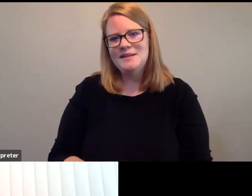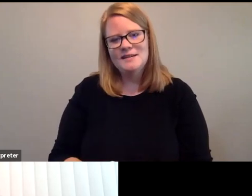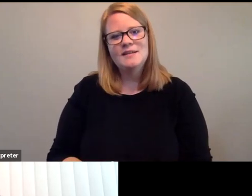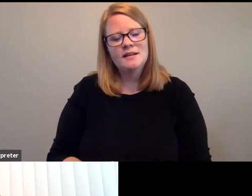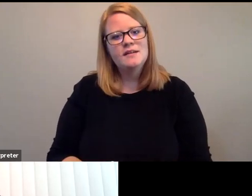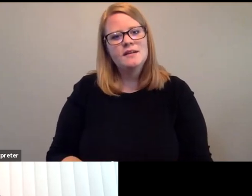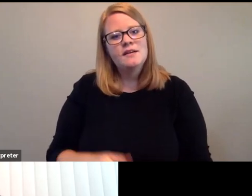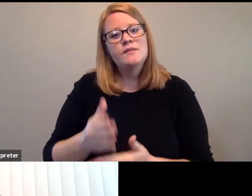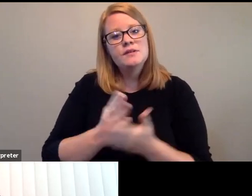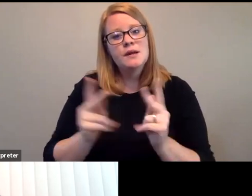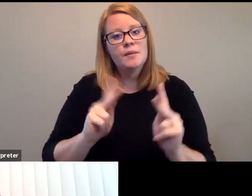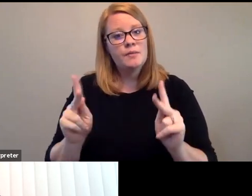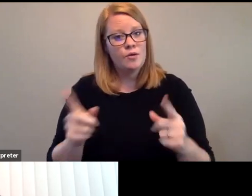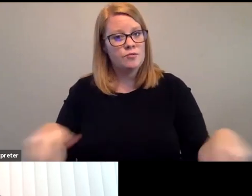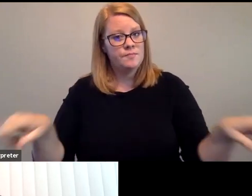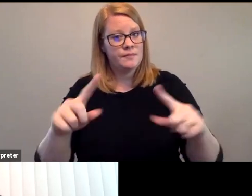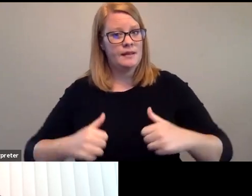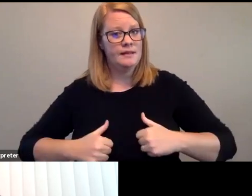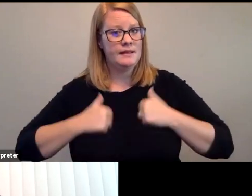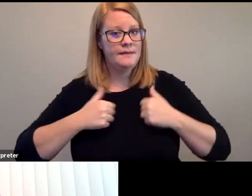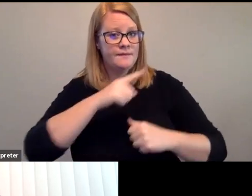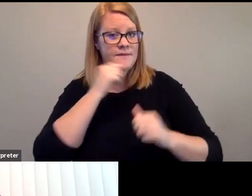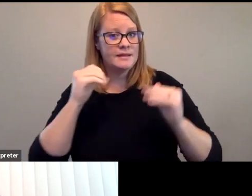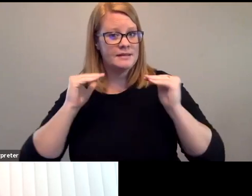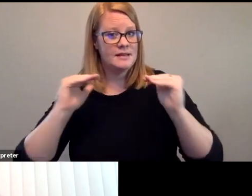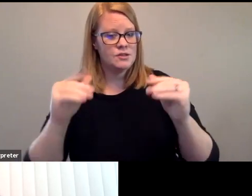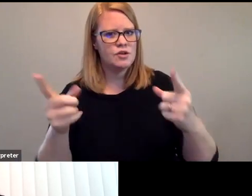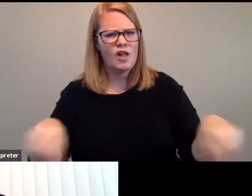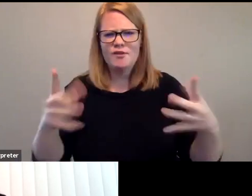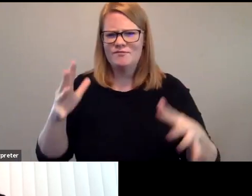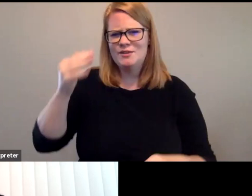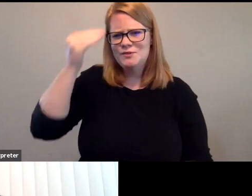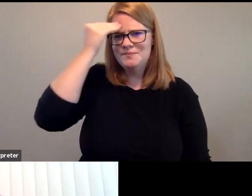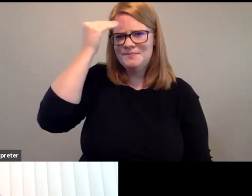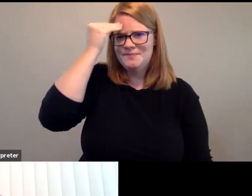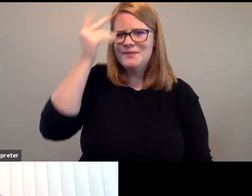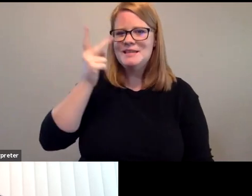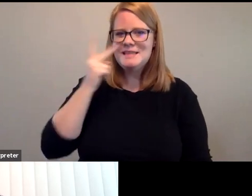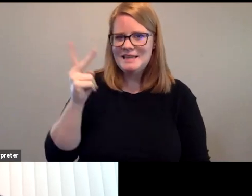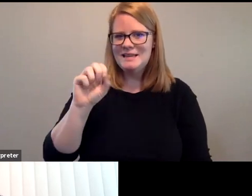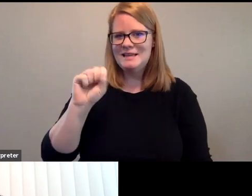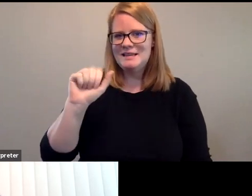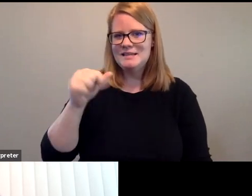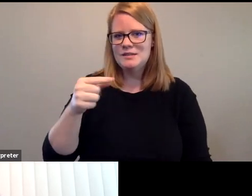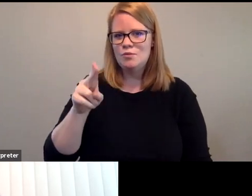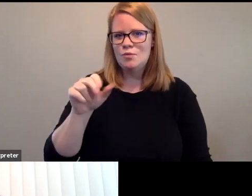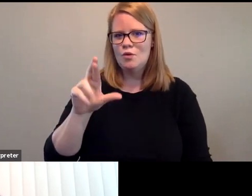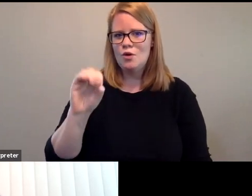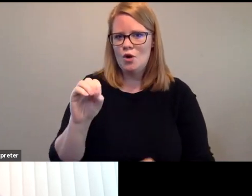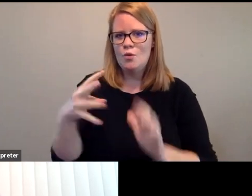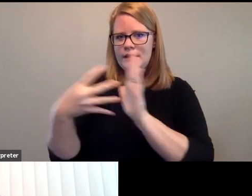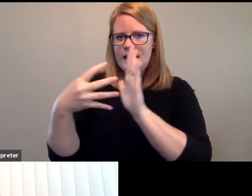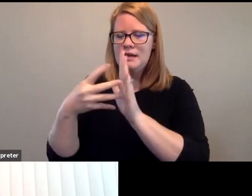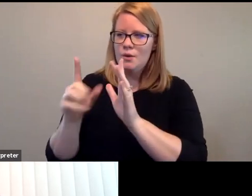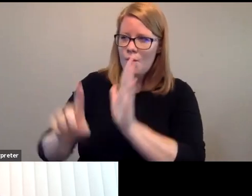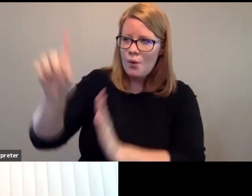the saguaro. We've met them, and we've probably spent time with them. For those who don't live in the region, the